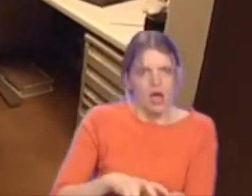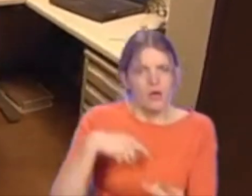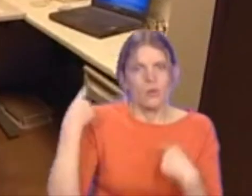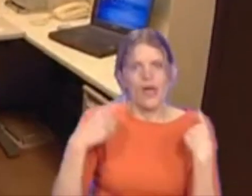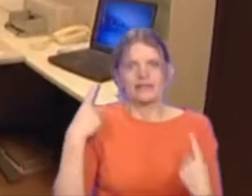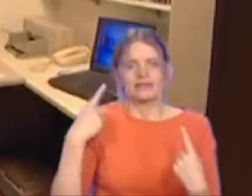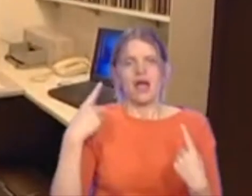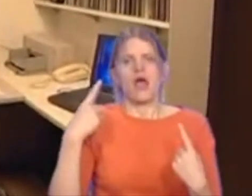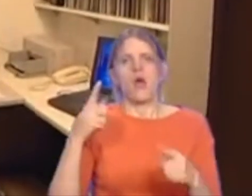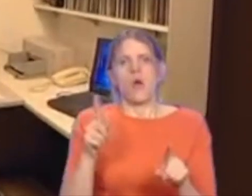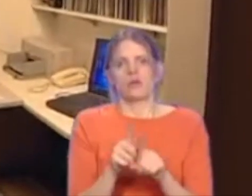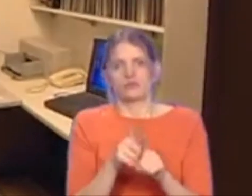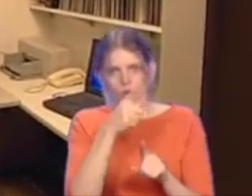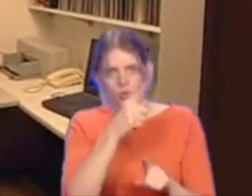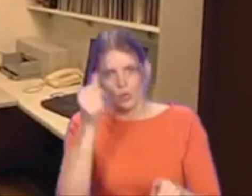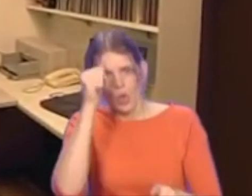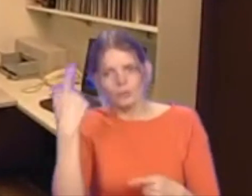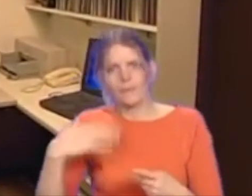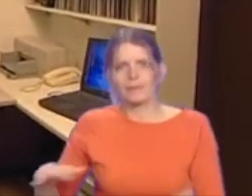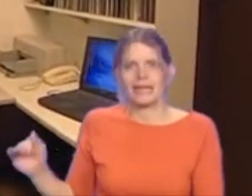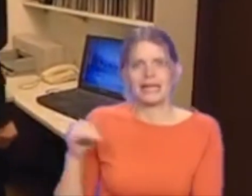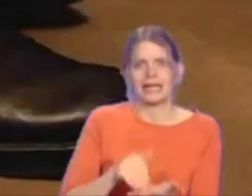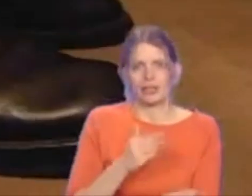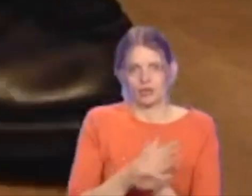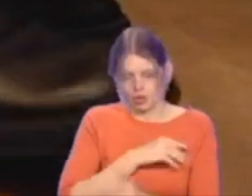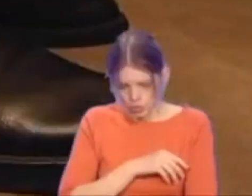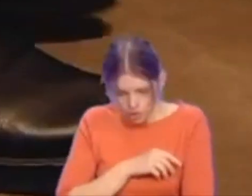Then anybody who walks into your home and treads on the mat